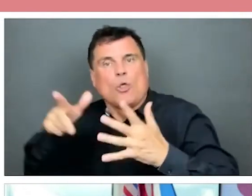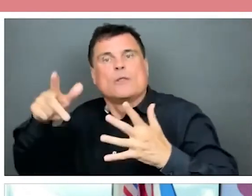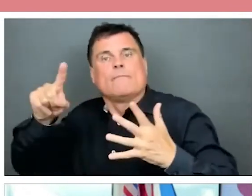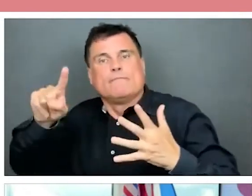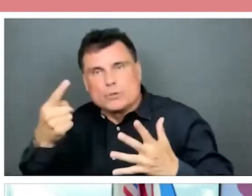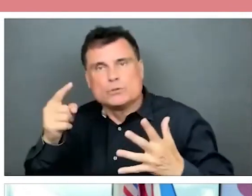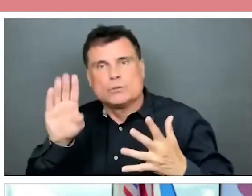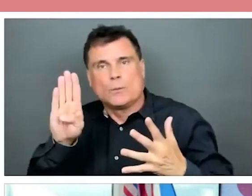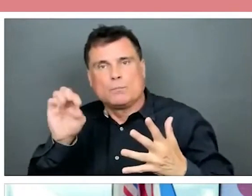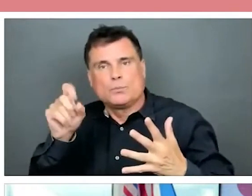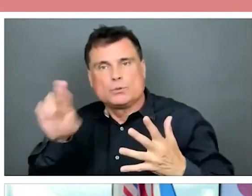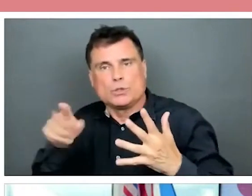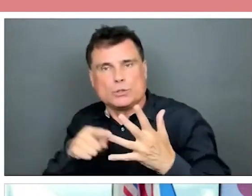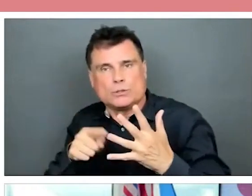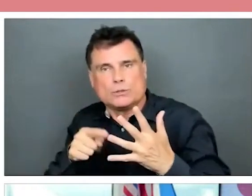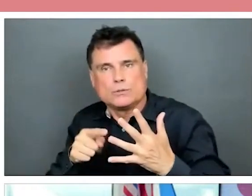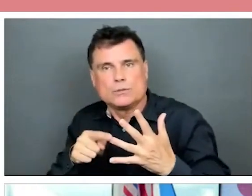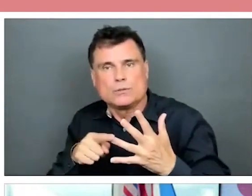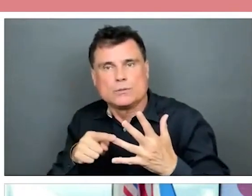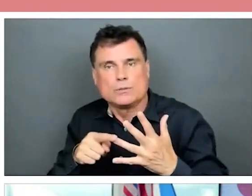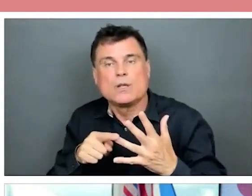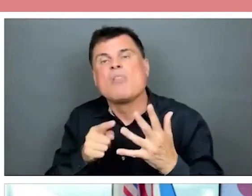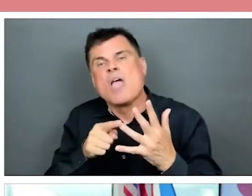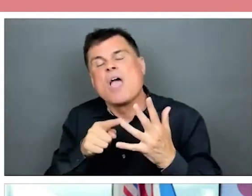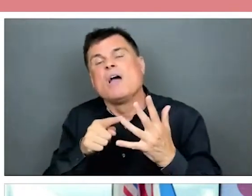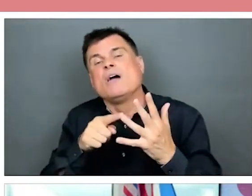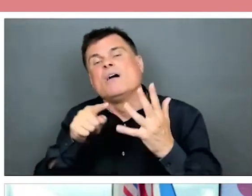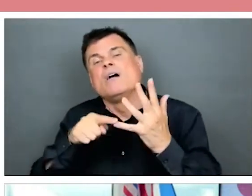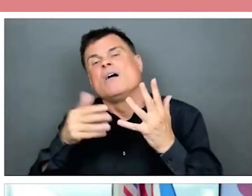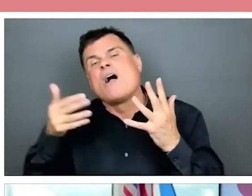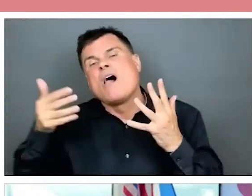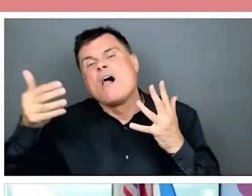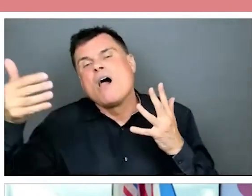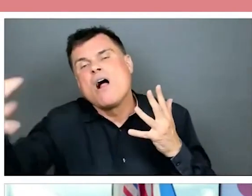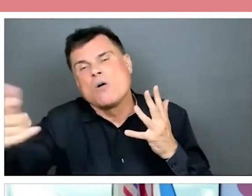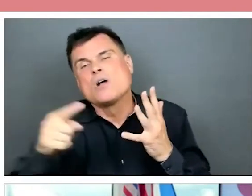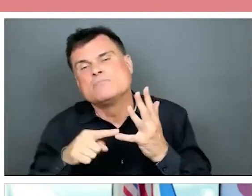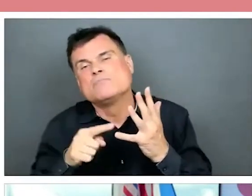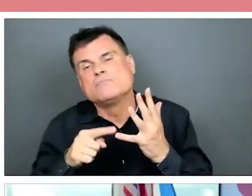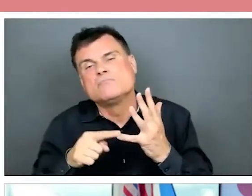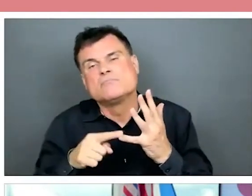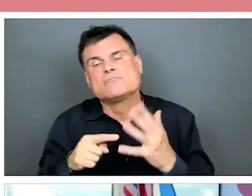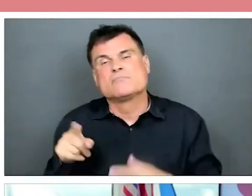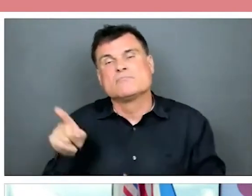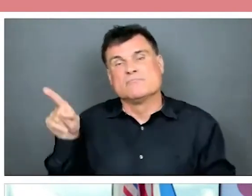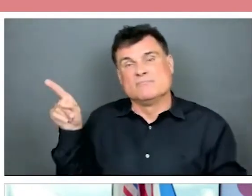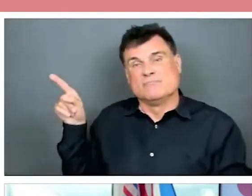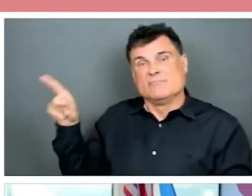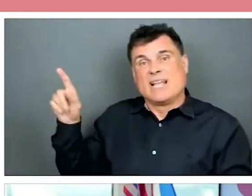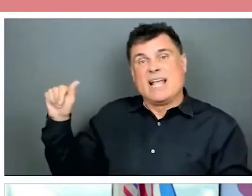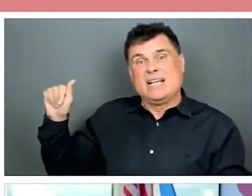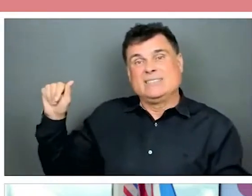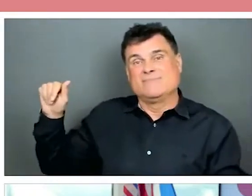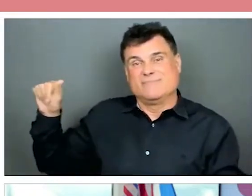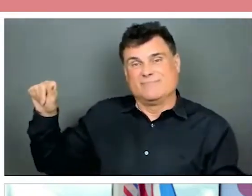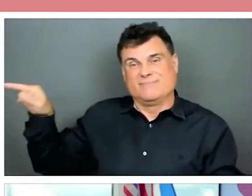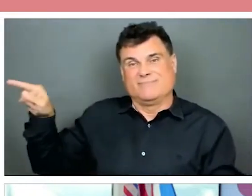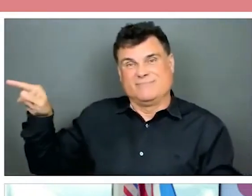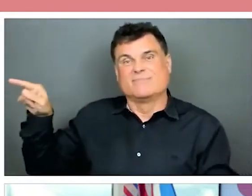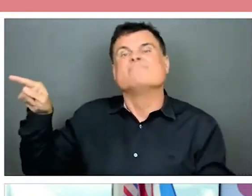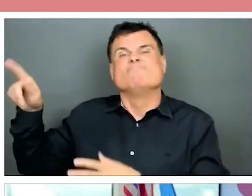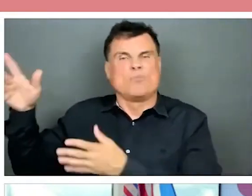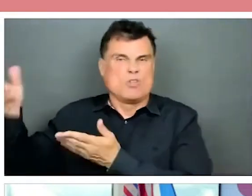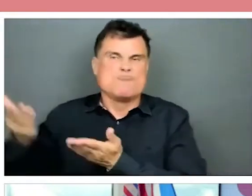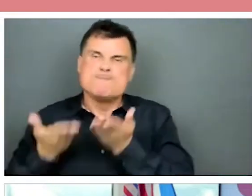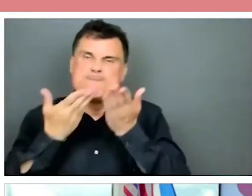Program that was, as NACI advised us, focused on more vulnerable groups and people over